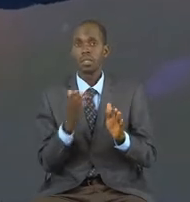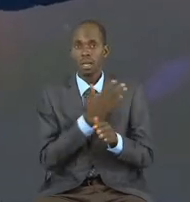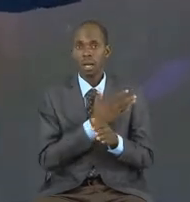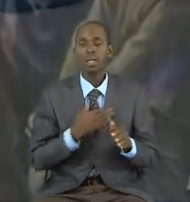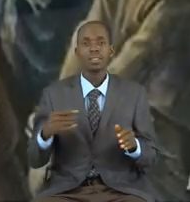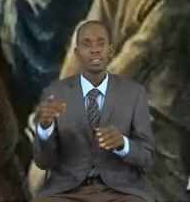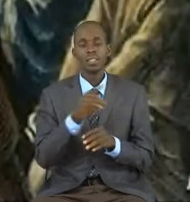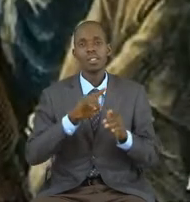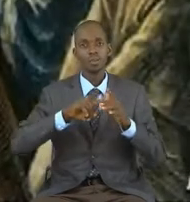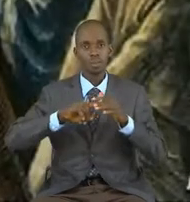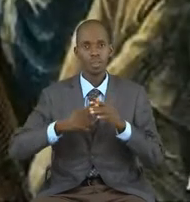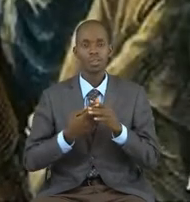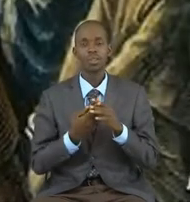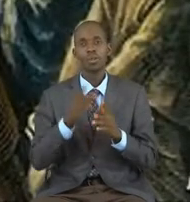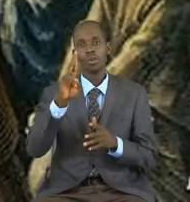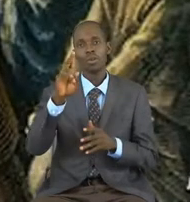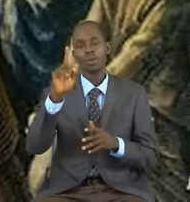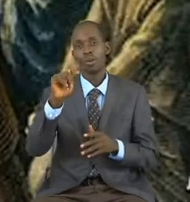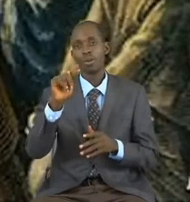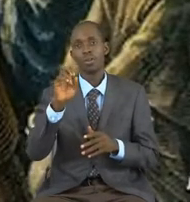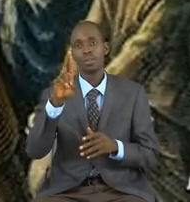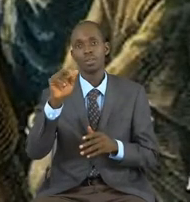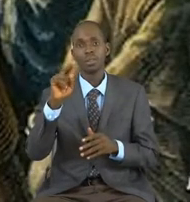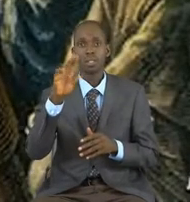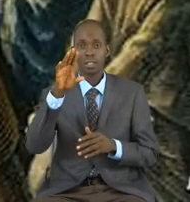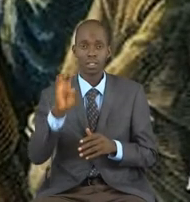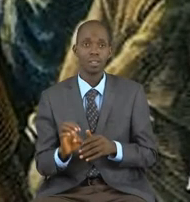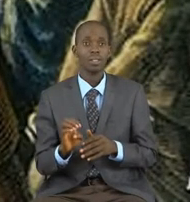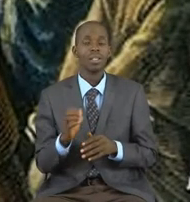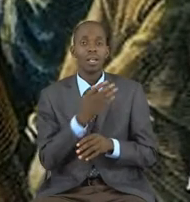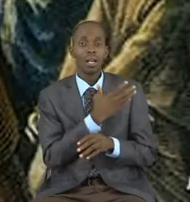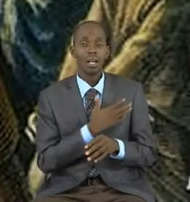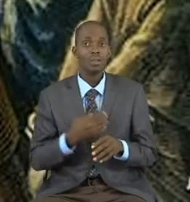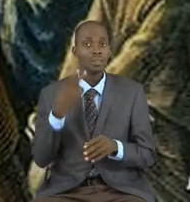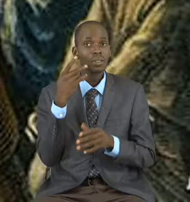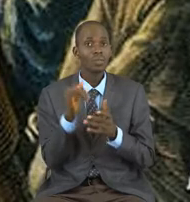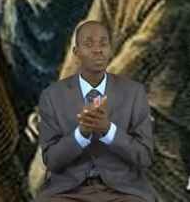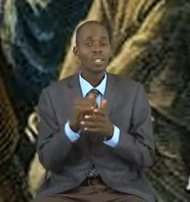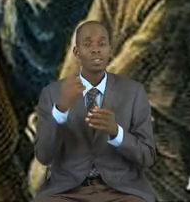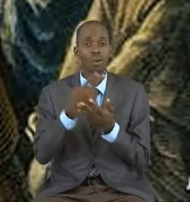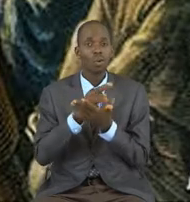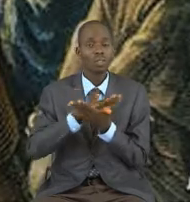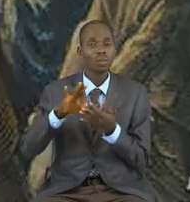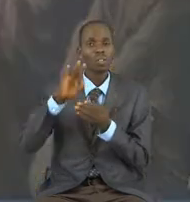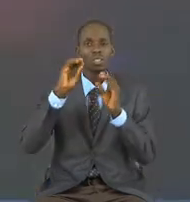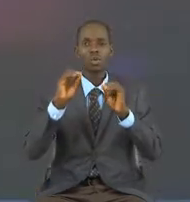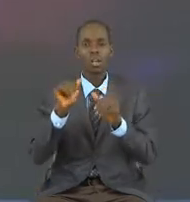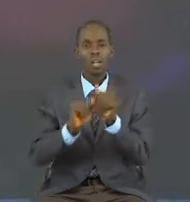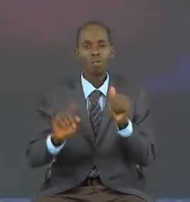different nations in Jerusalem, they heard them, different languages. And now Peter